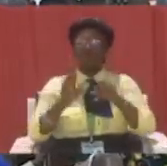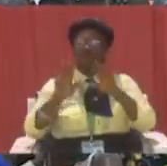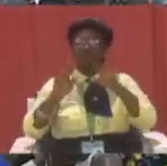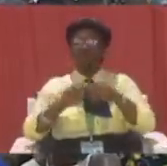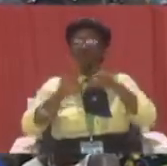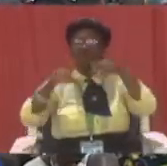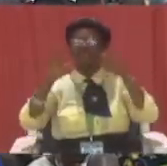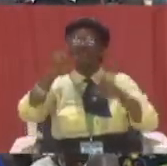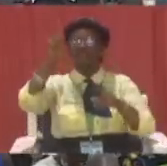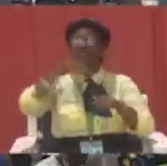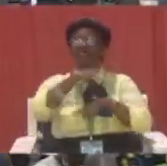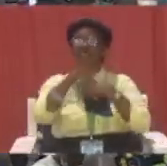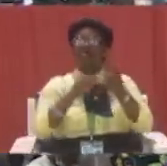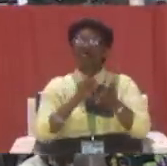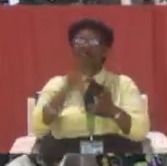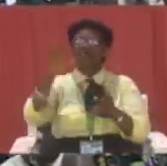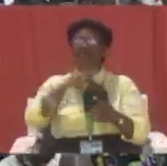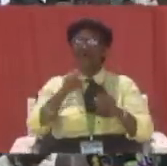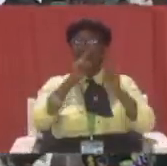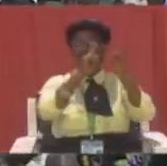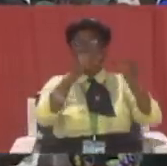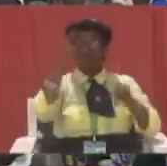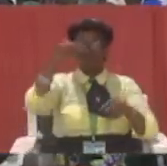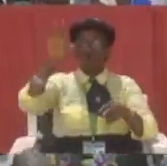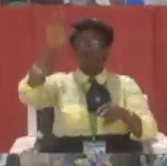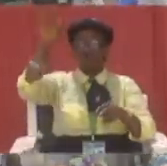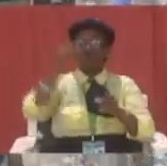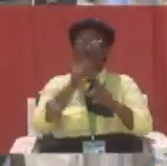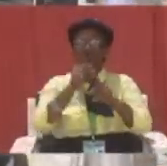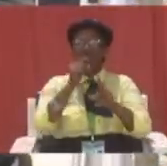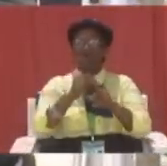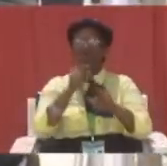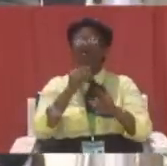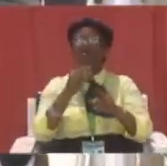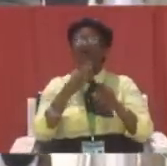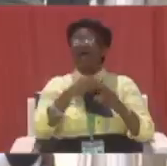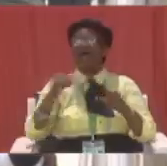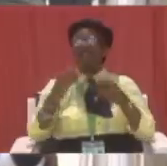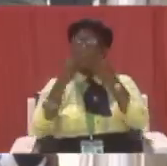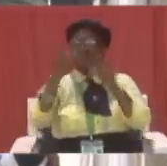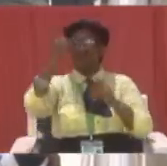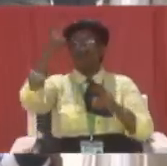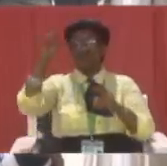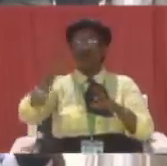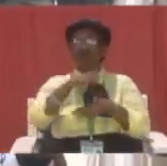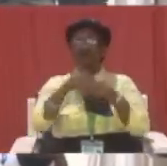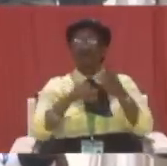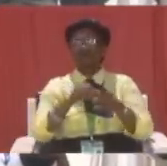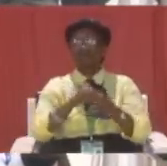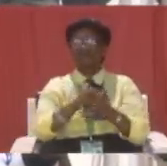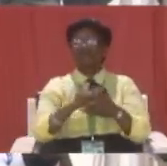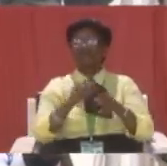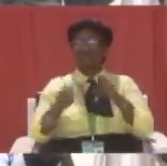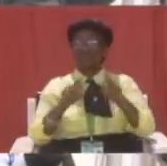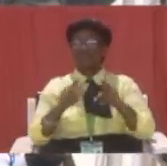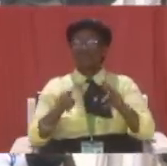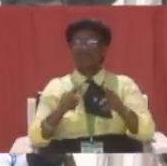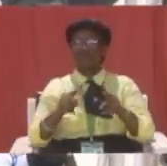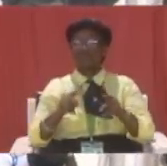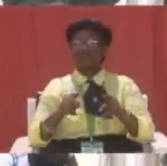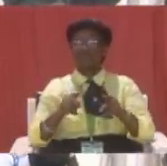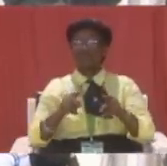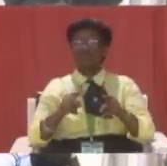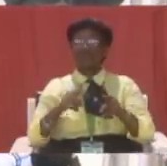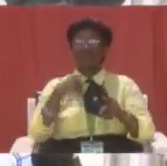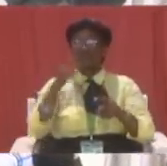honor for your word, and thank you for all these people who have responded to